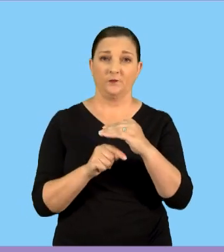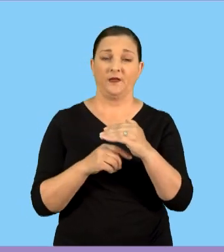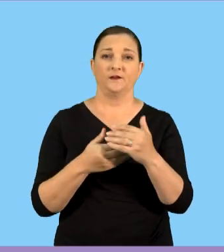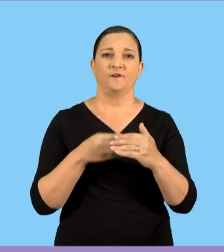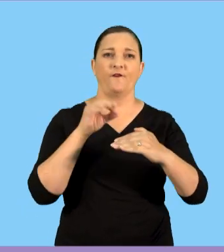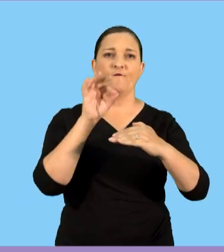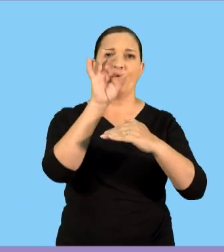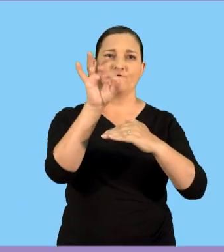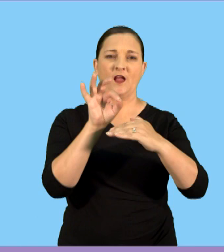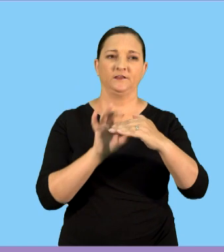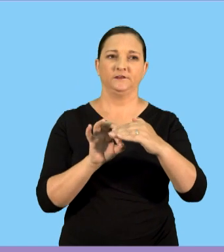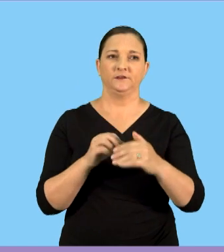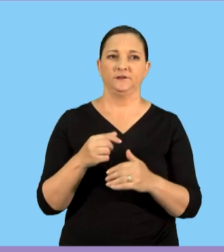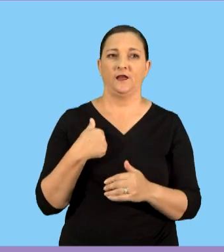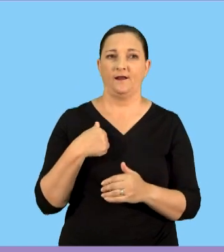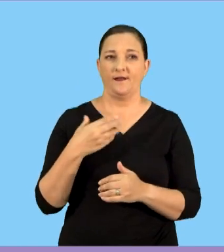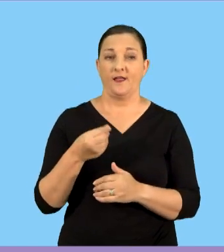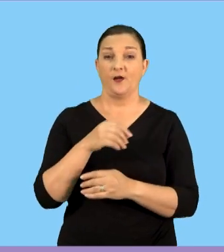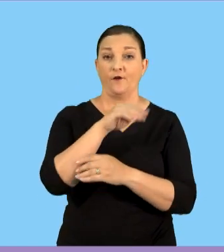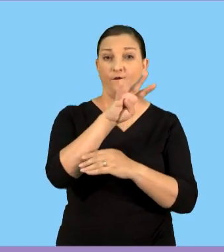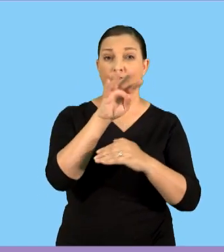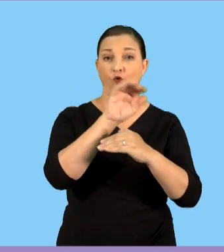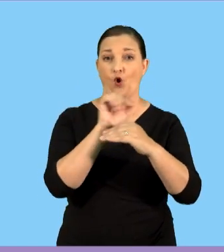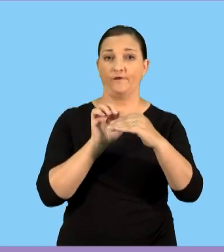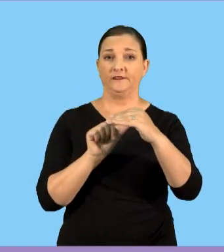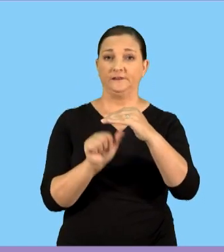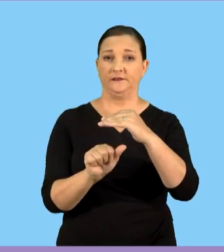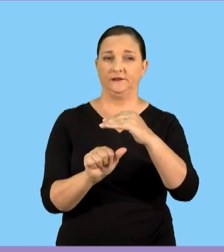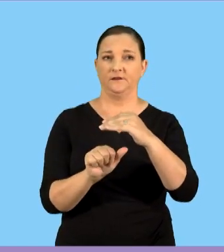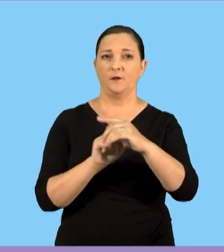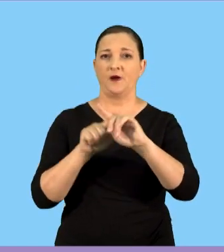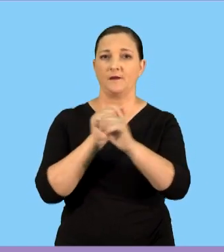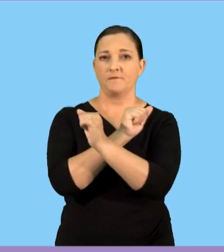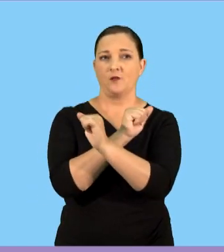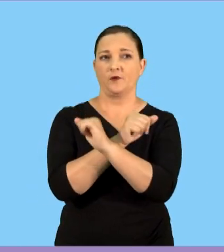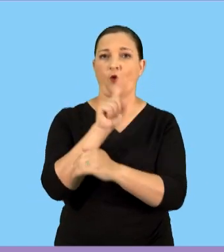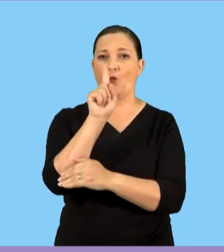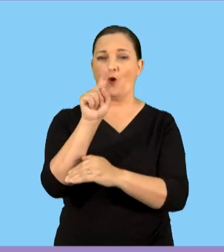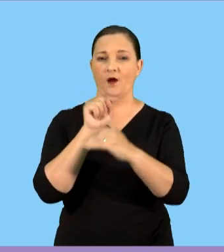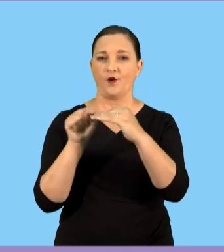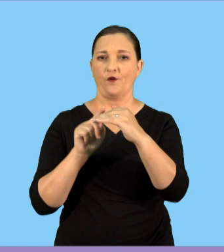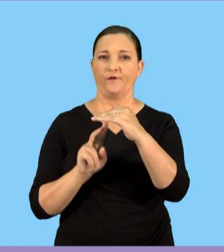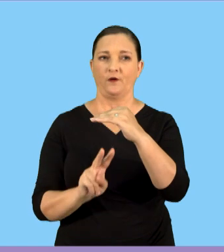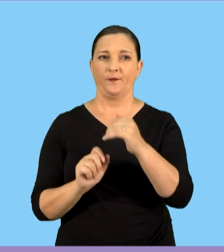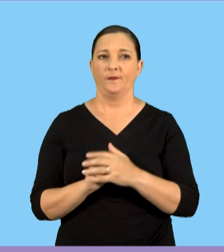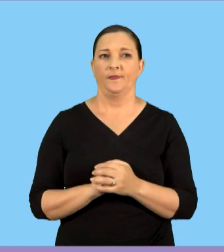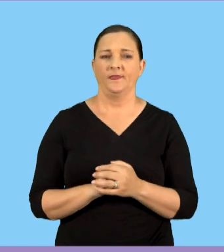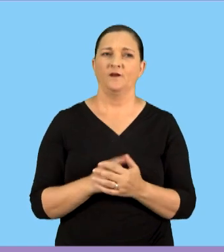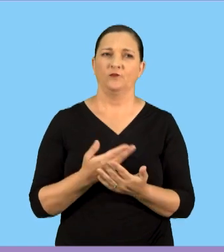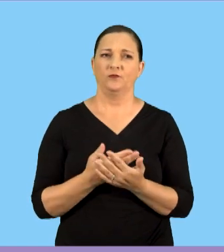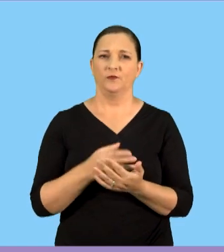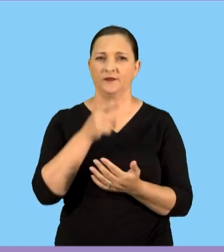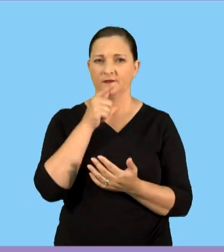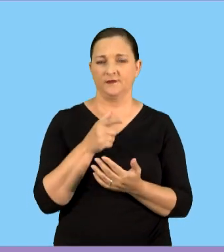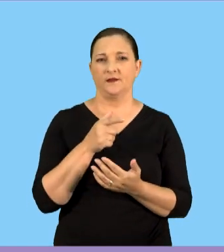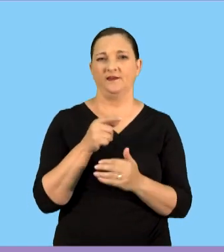Then we have multiplying fractions. As we know there, I have 4/6 multiplied by 1/2. Or we